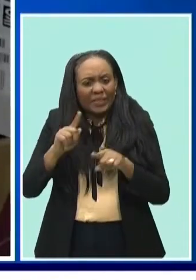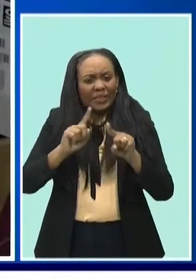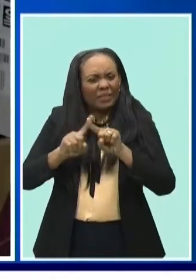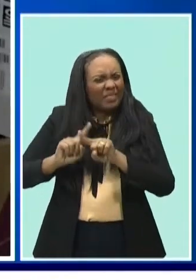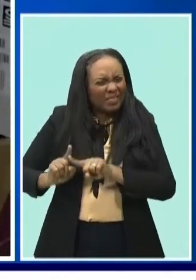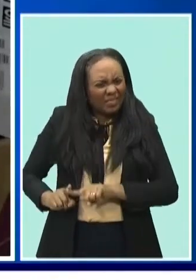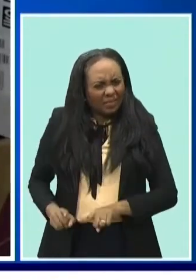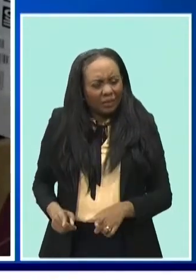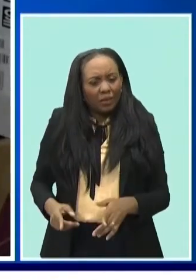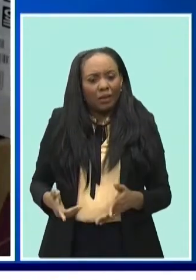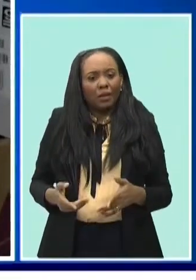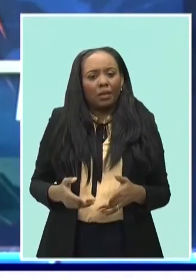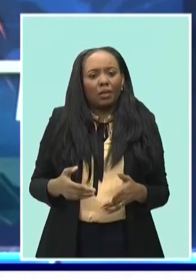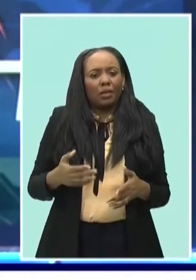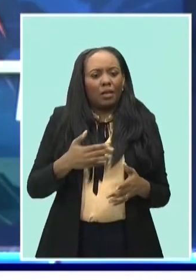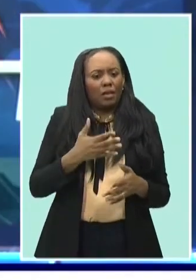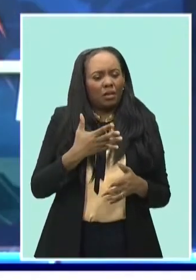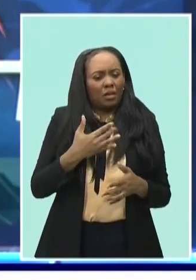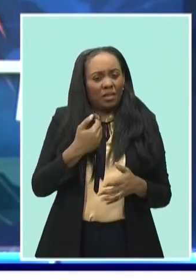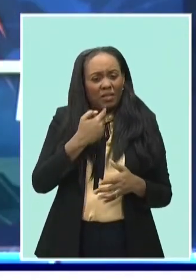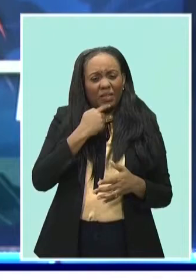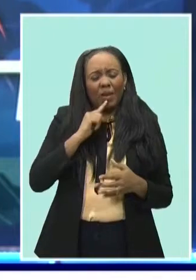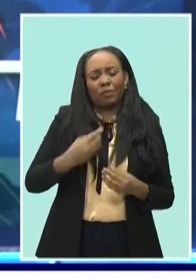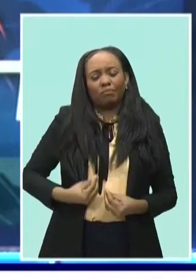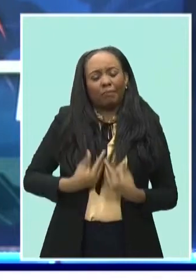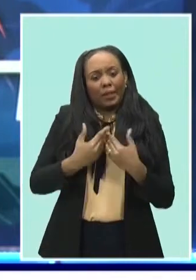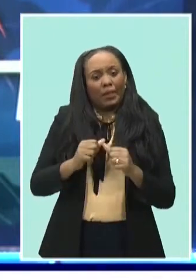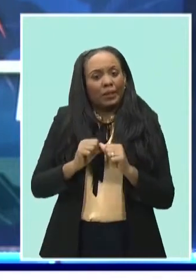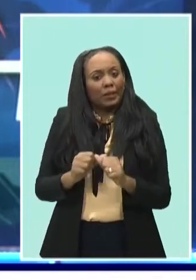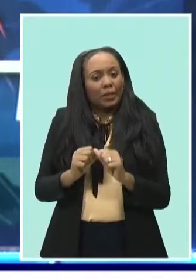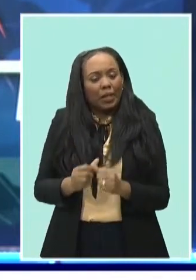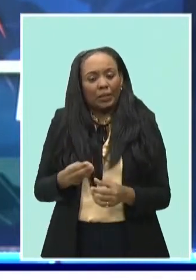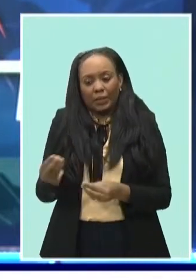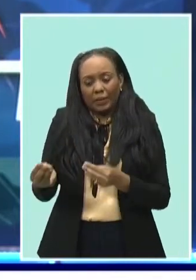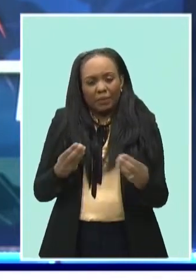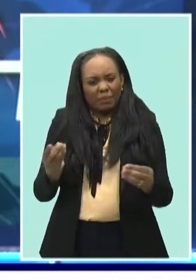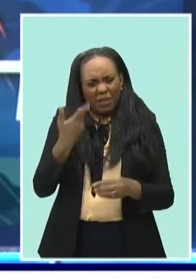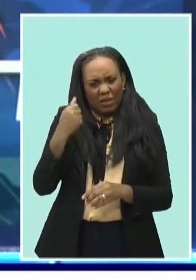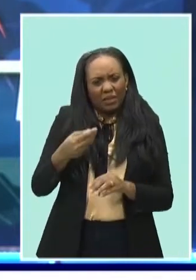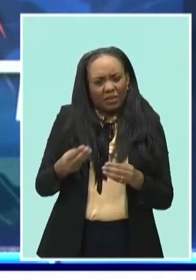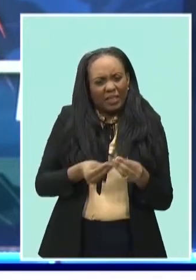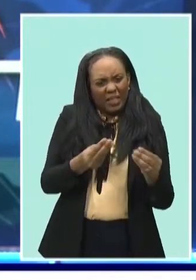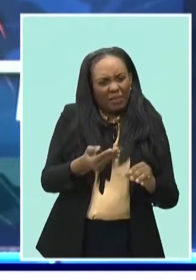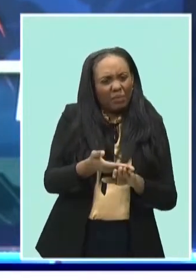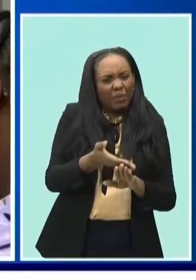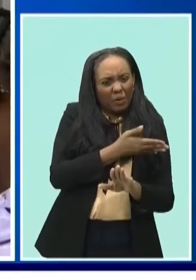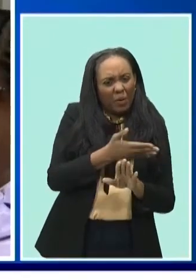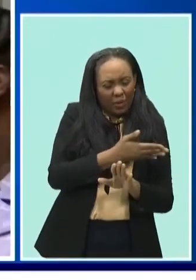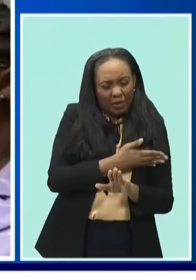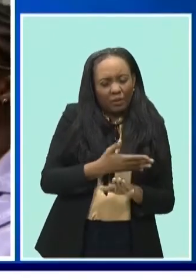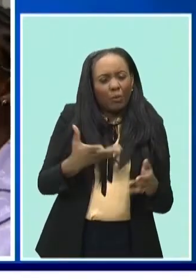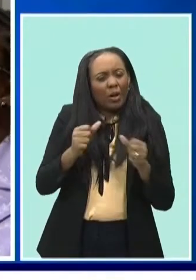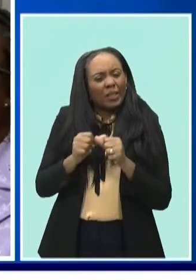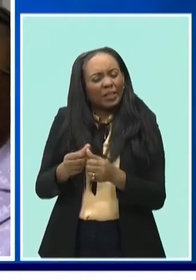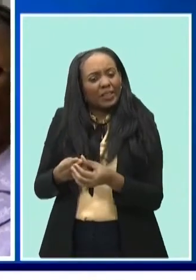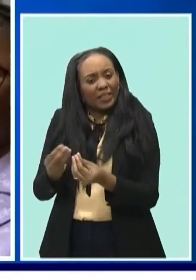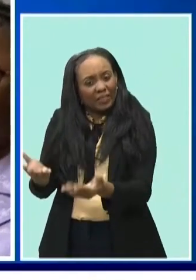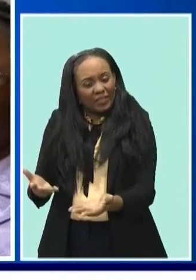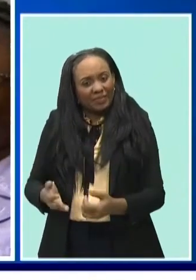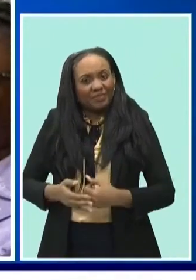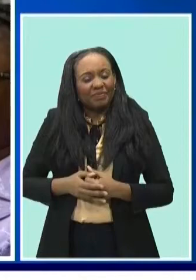with a previous donation by the port, he was inspired to continue giving. I went back to